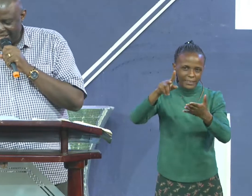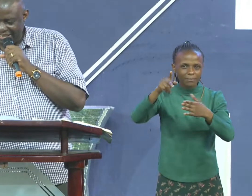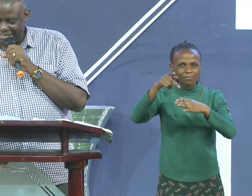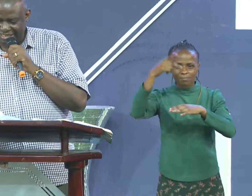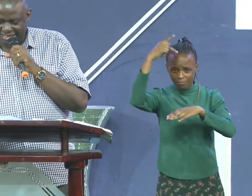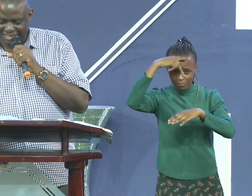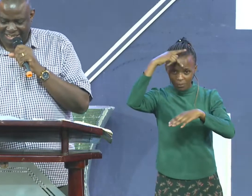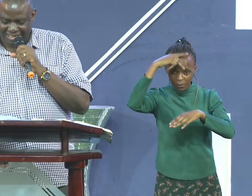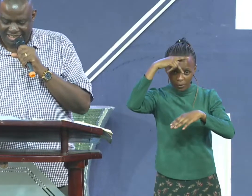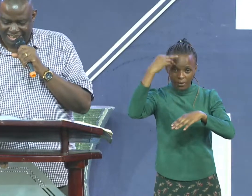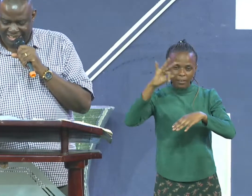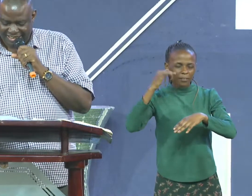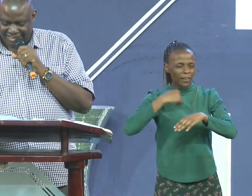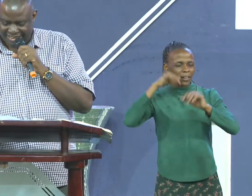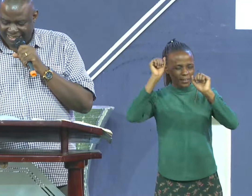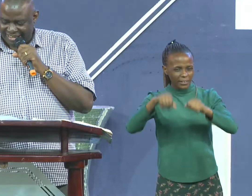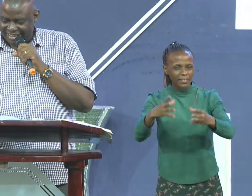A